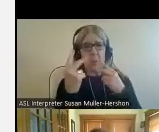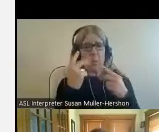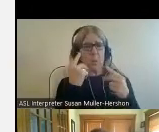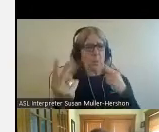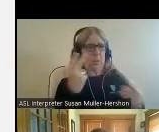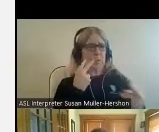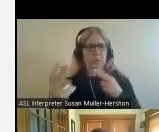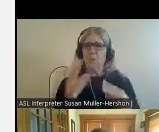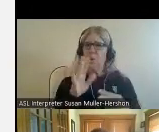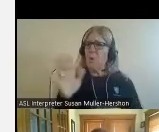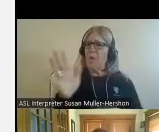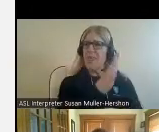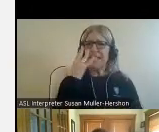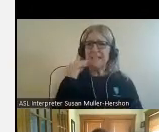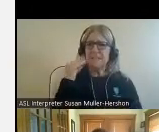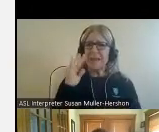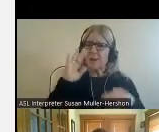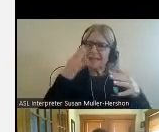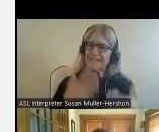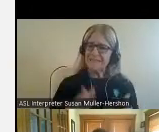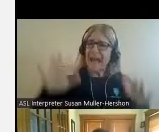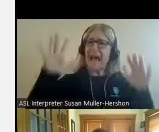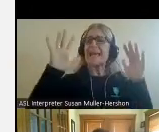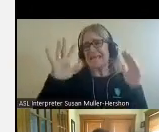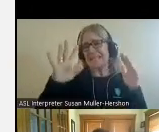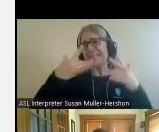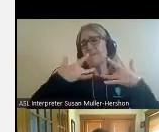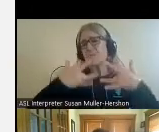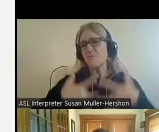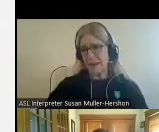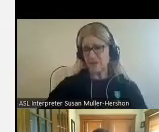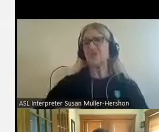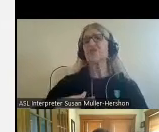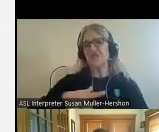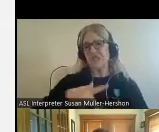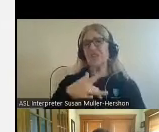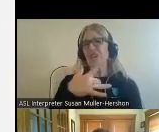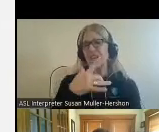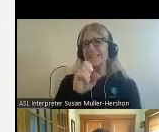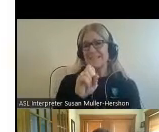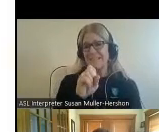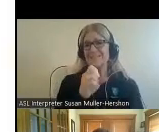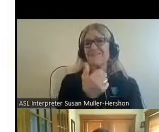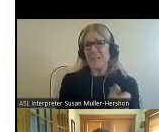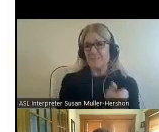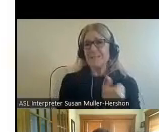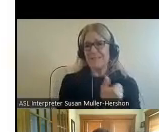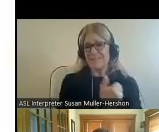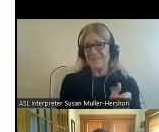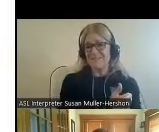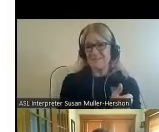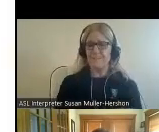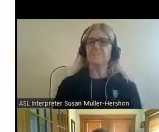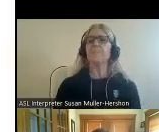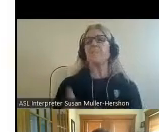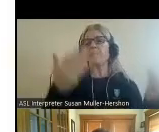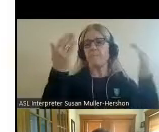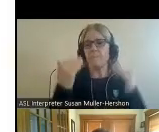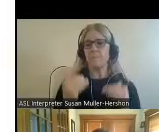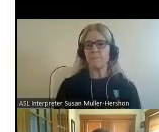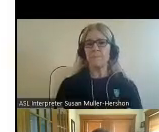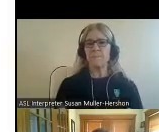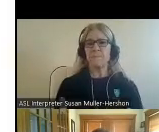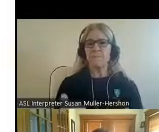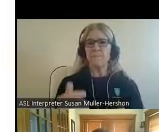substance use being increasingly represented in the healthcare worker population. This graphic just quickly is from a